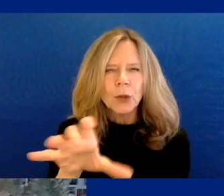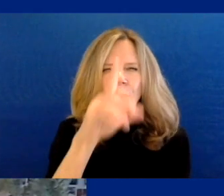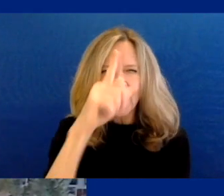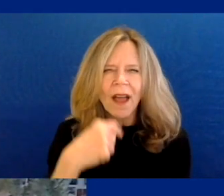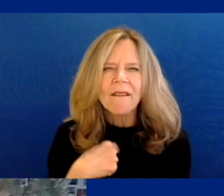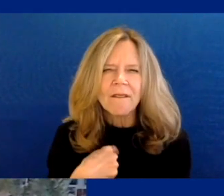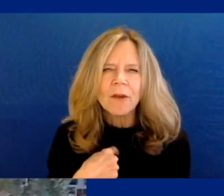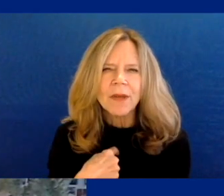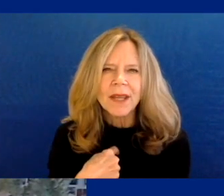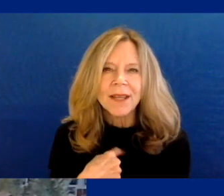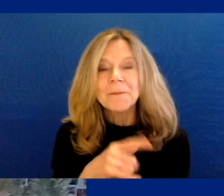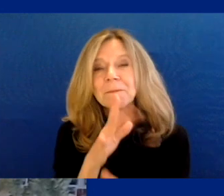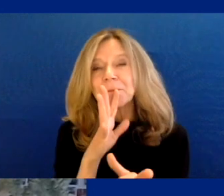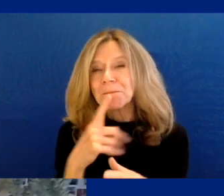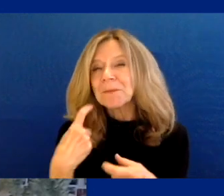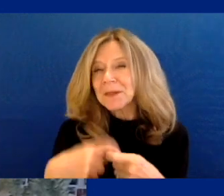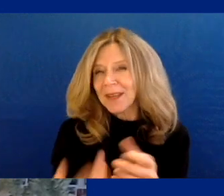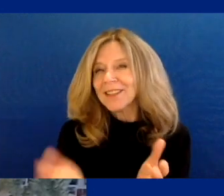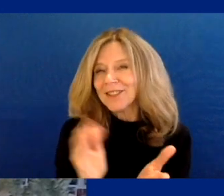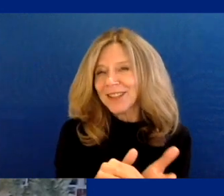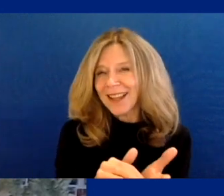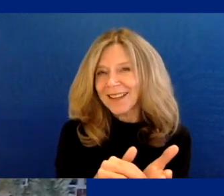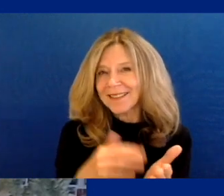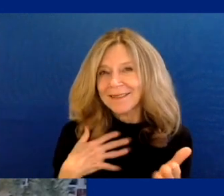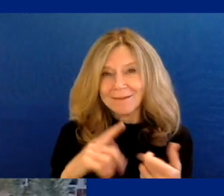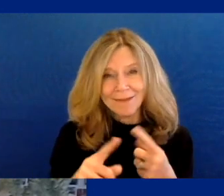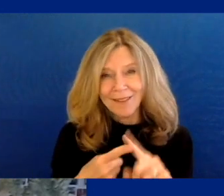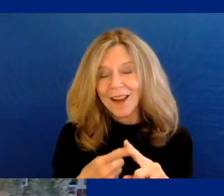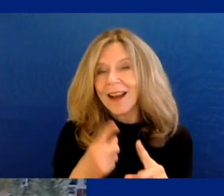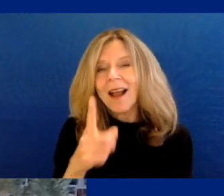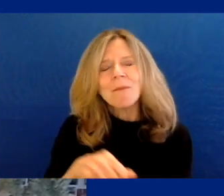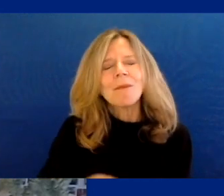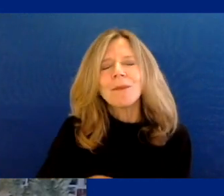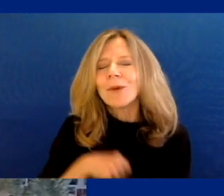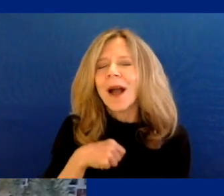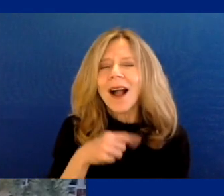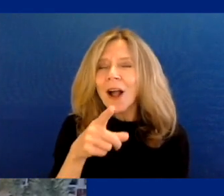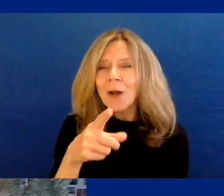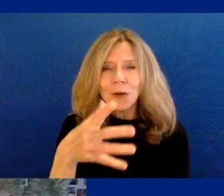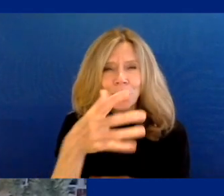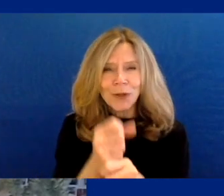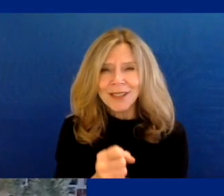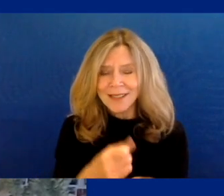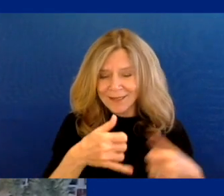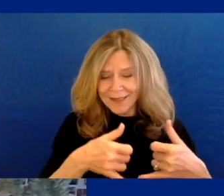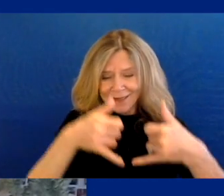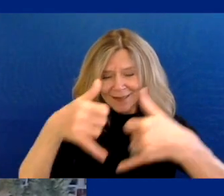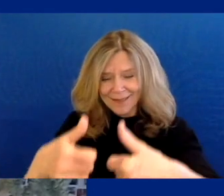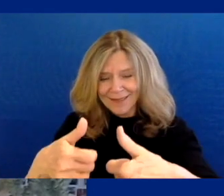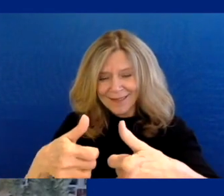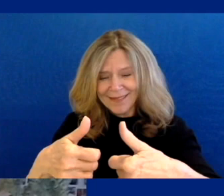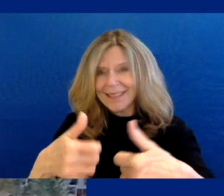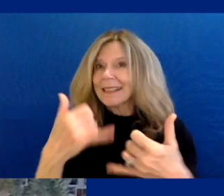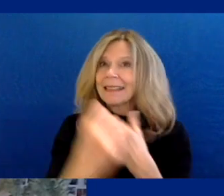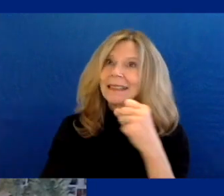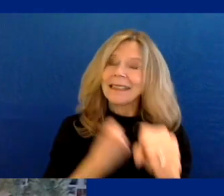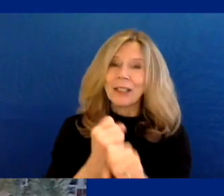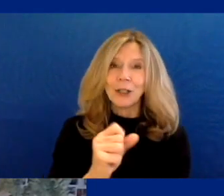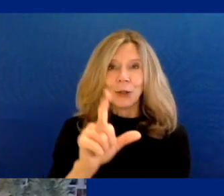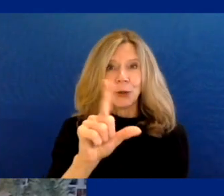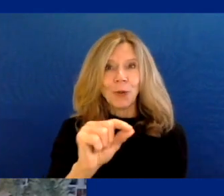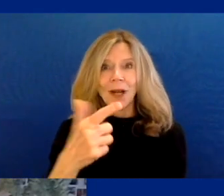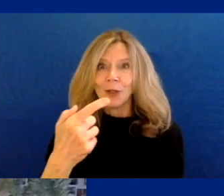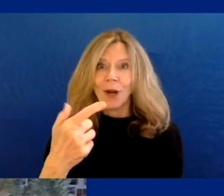Imagínate. So I am so proud that you are receiving the Celebrating Women Award from the New York Women's Foundation in